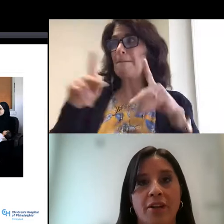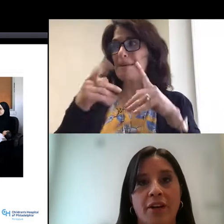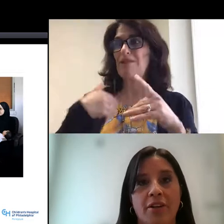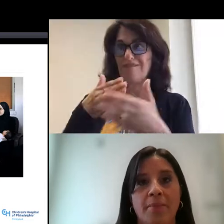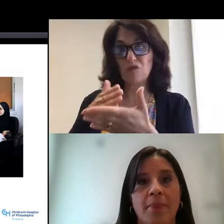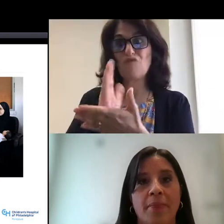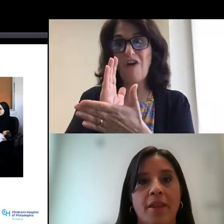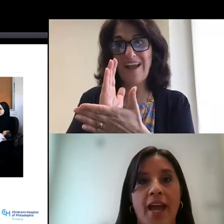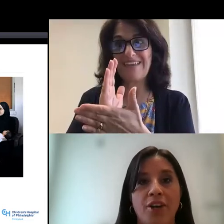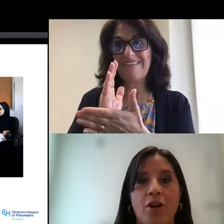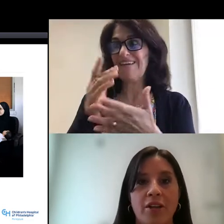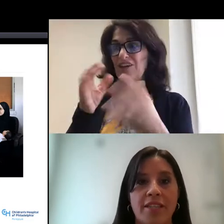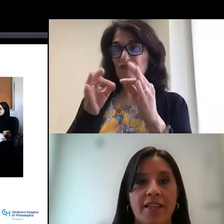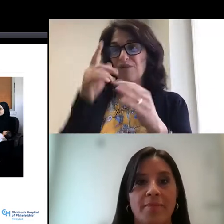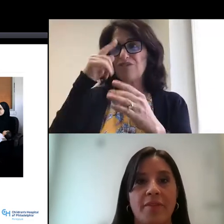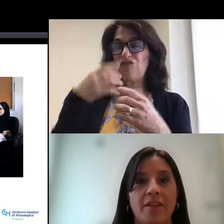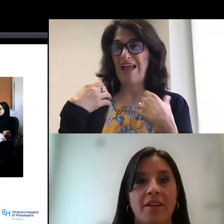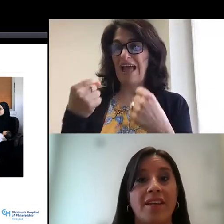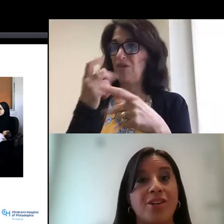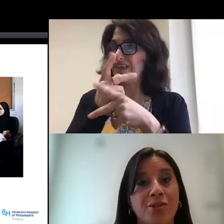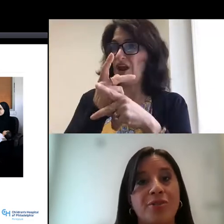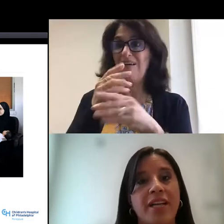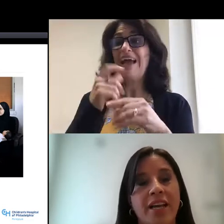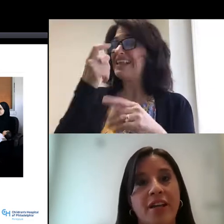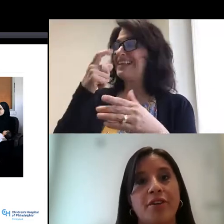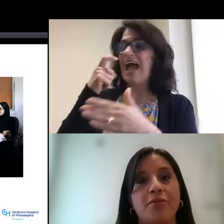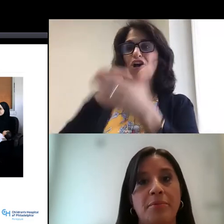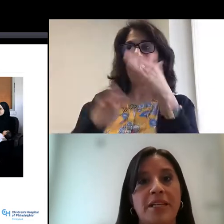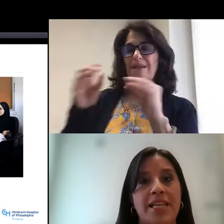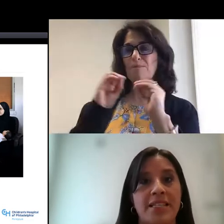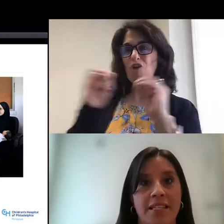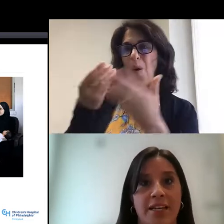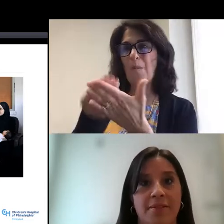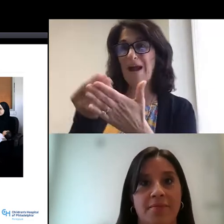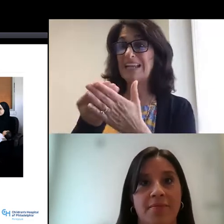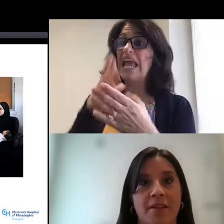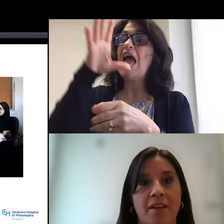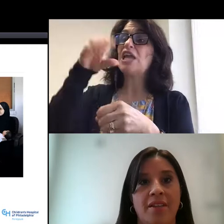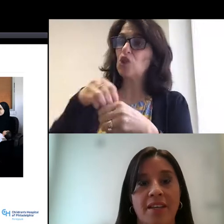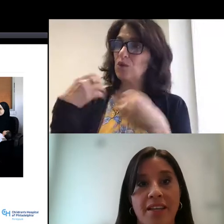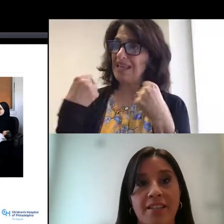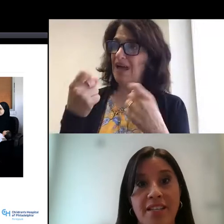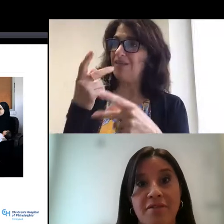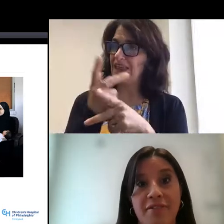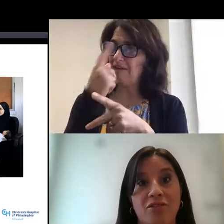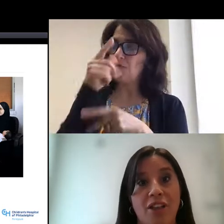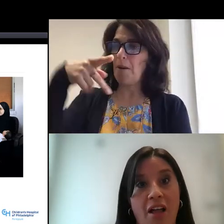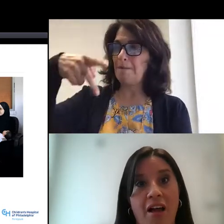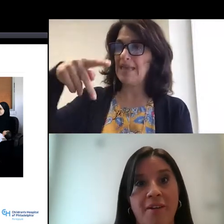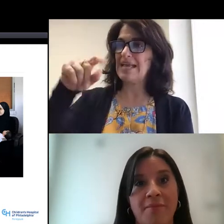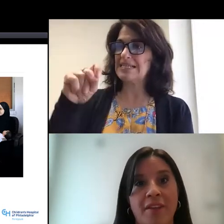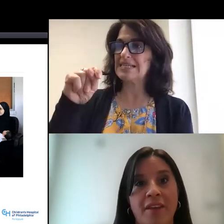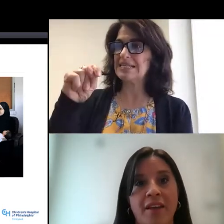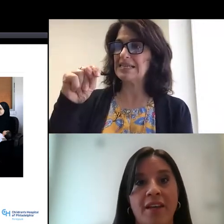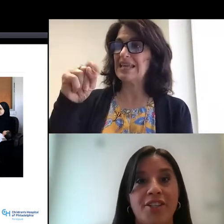to healthcare at no cost to them, including healthcare for PTSD. This is a federal